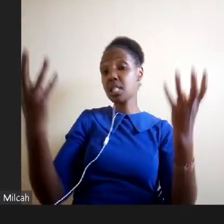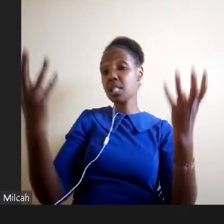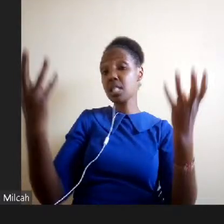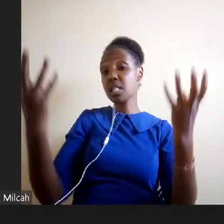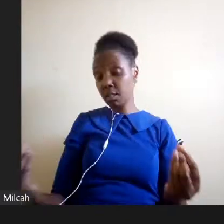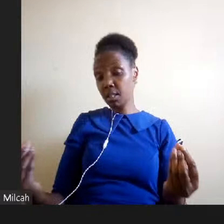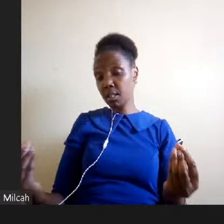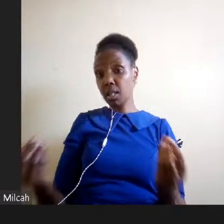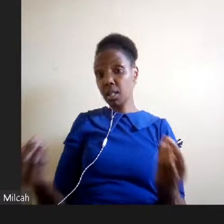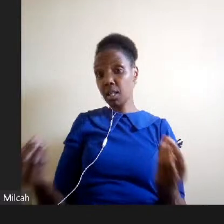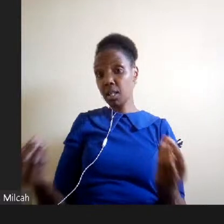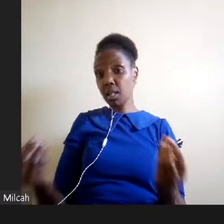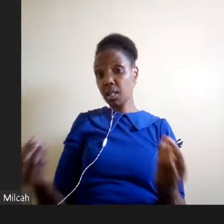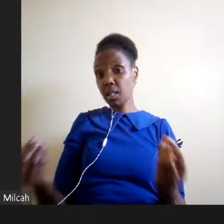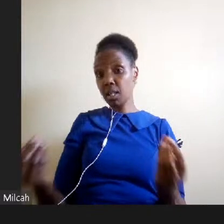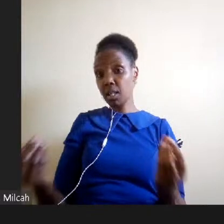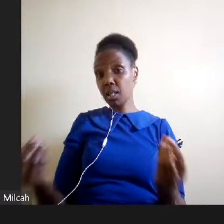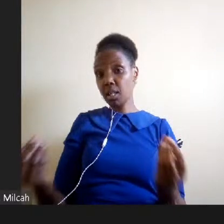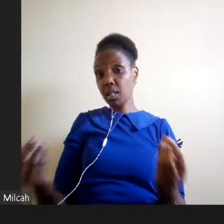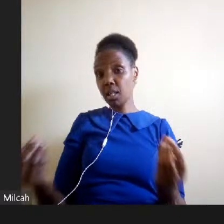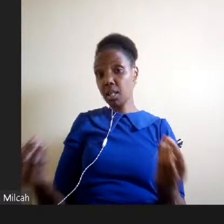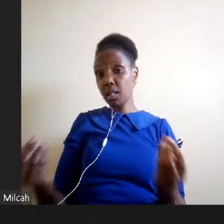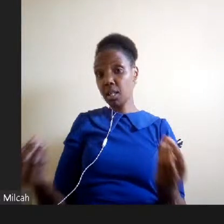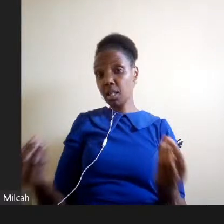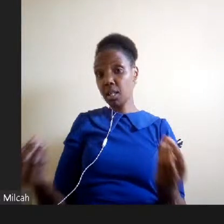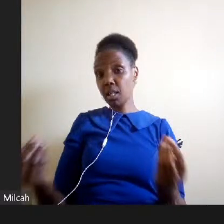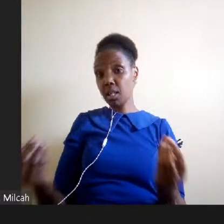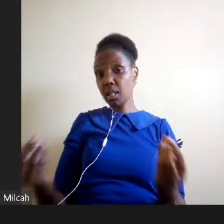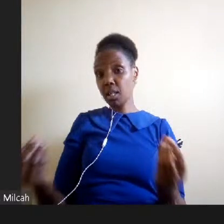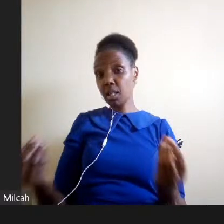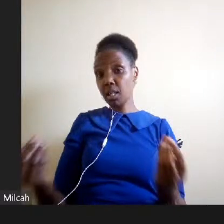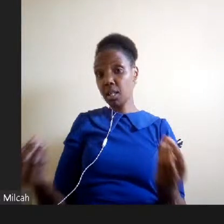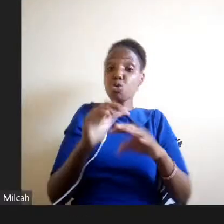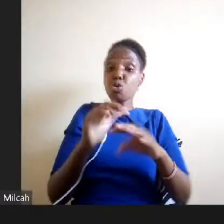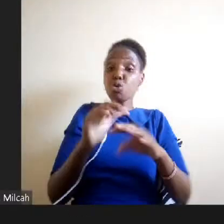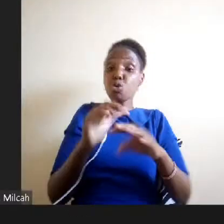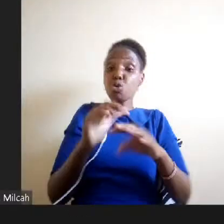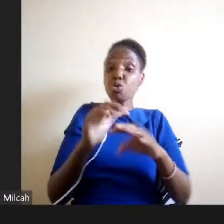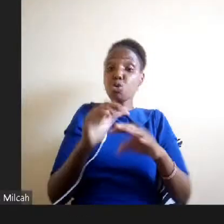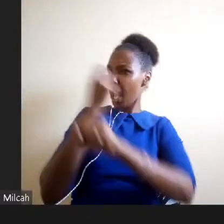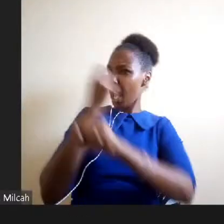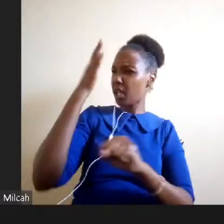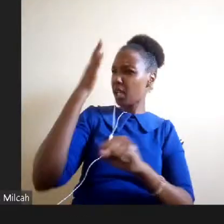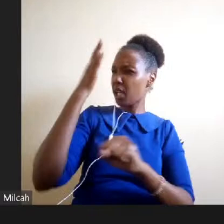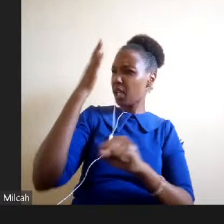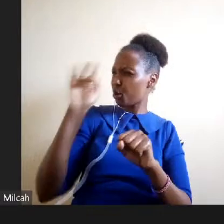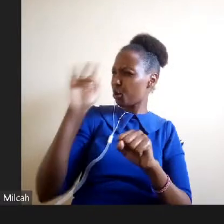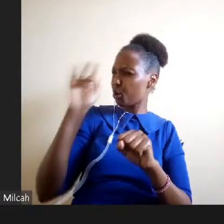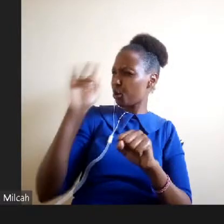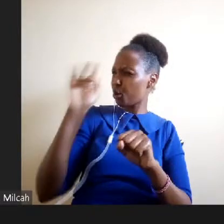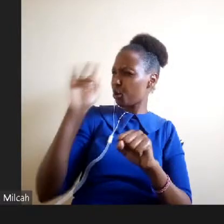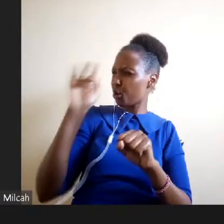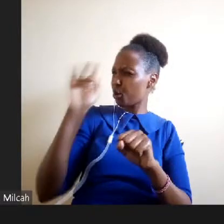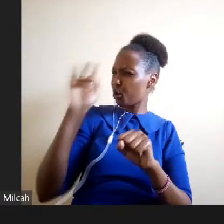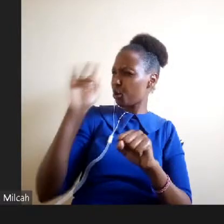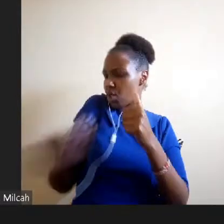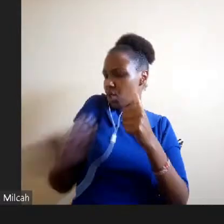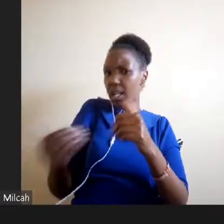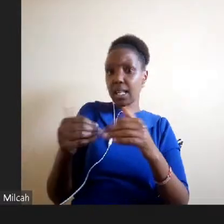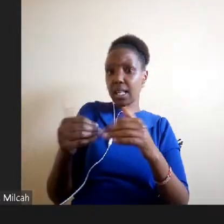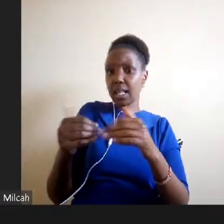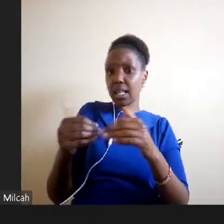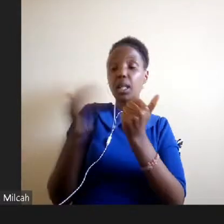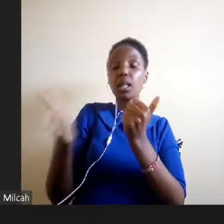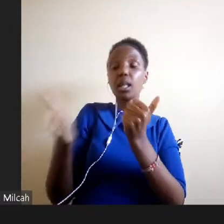it is our responsibility to start seeing how we can keep them vigilant as they're online, and also understand the obstacles, but further than